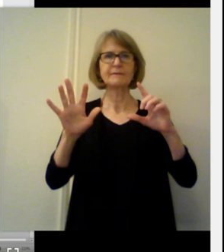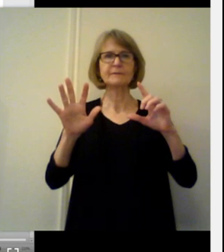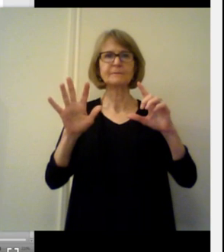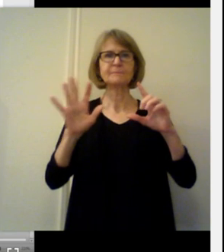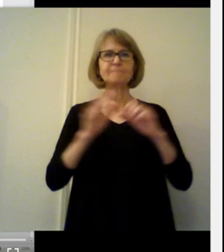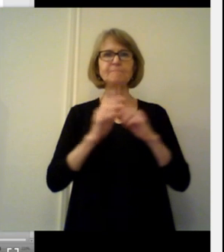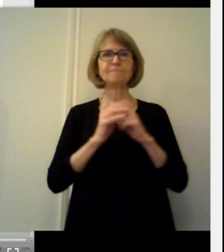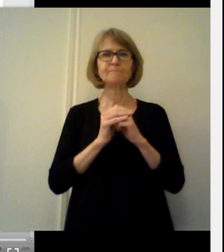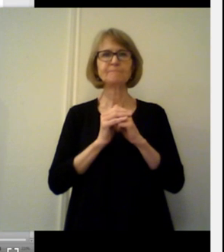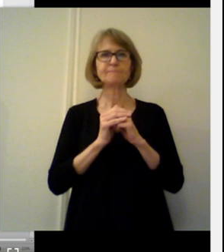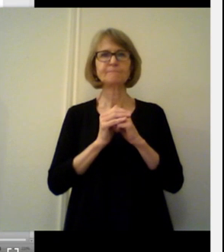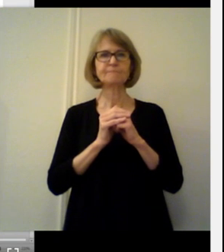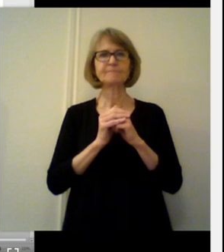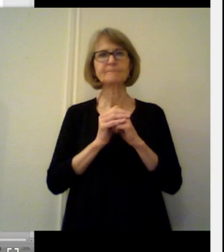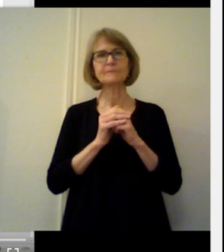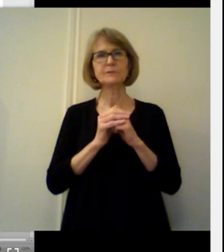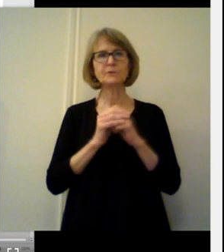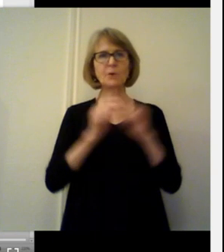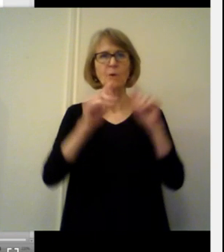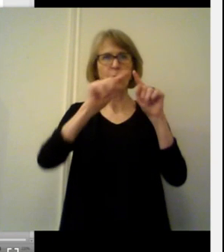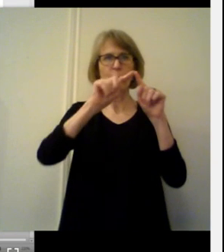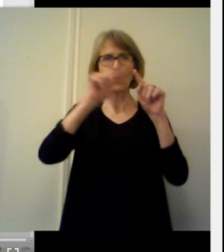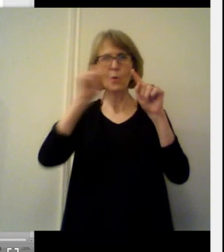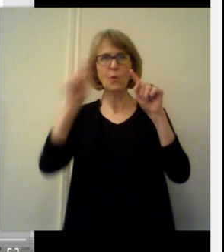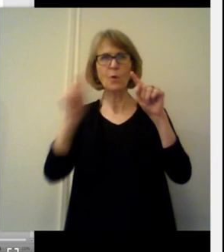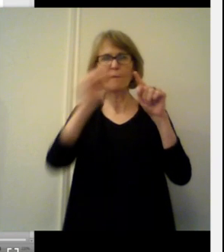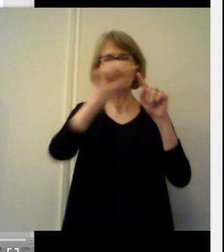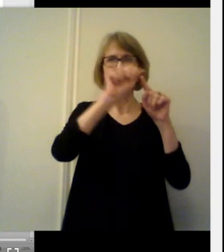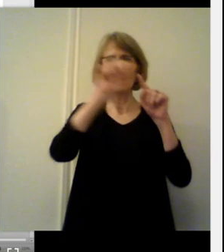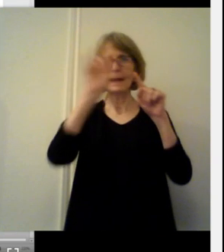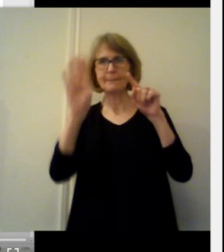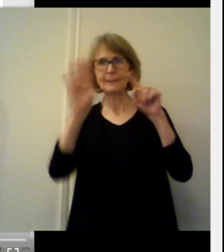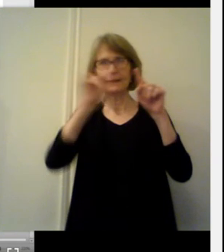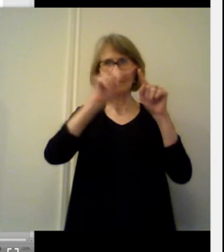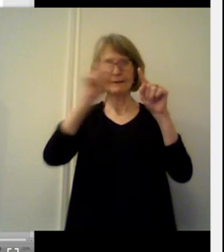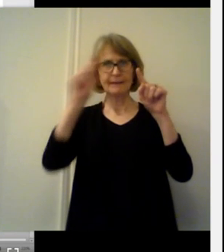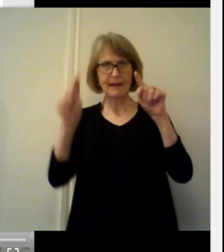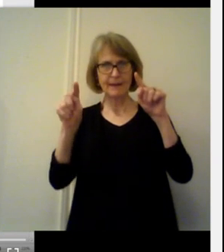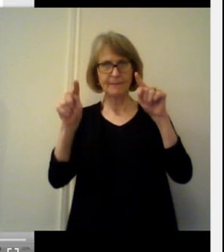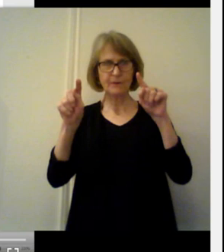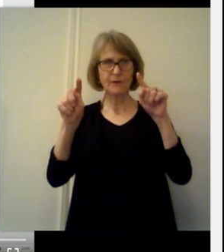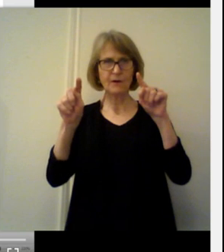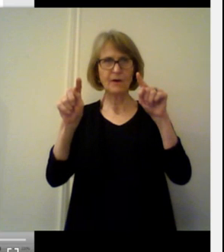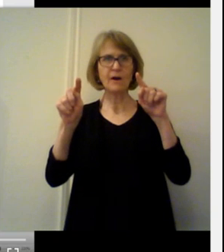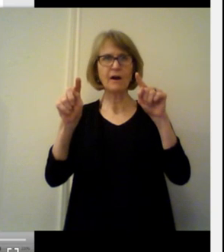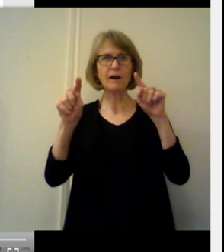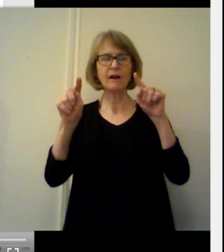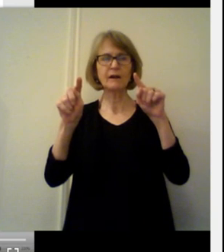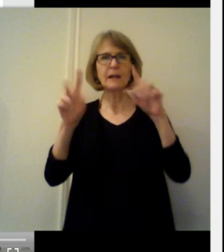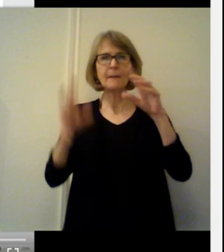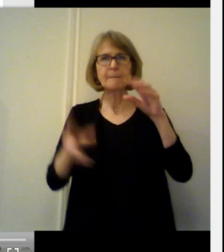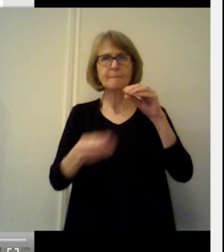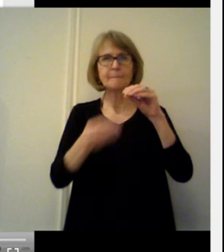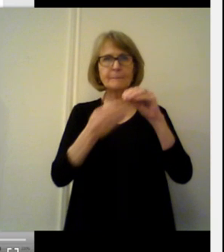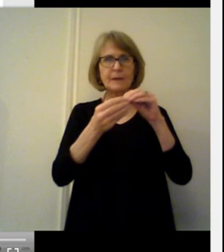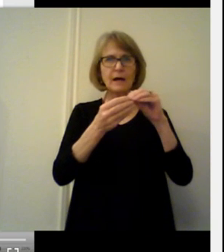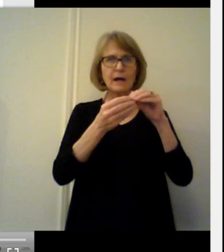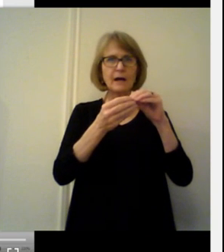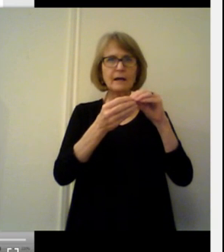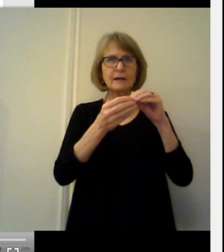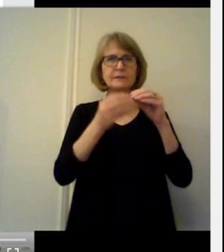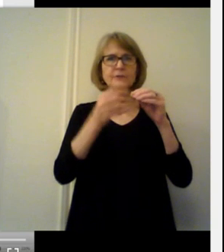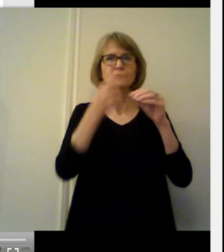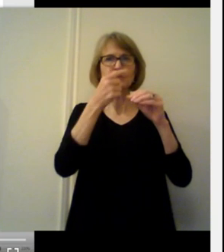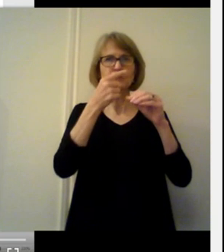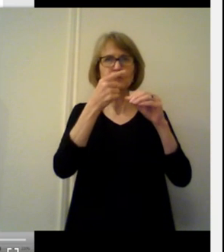we know that AB plus the 2 green ones, shouldn't that add up to be 360? So